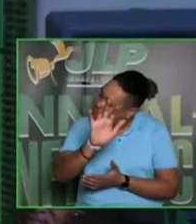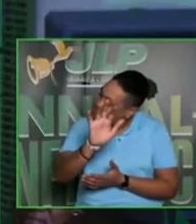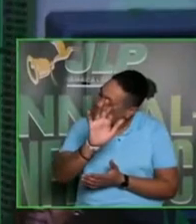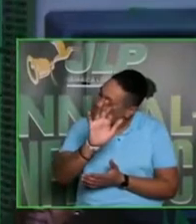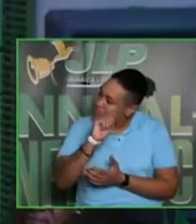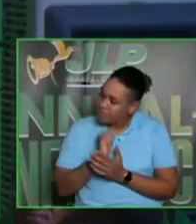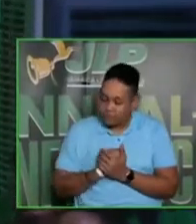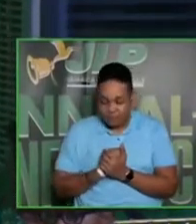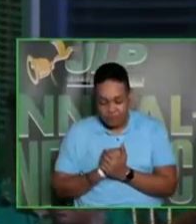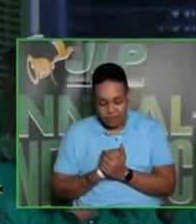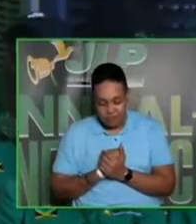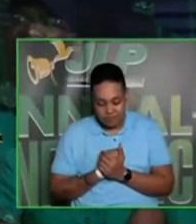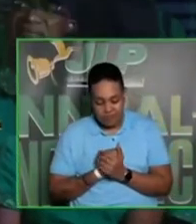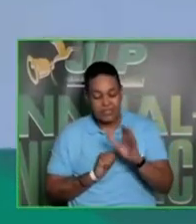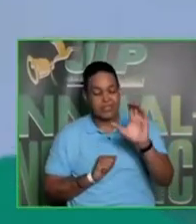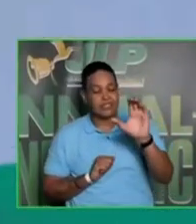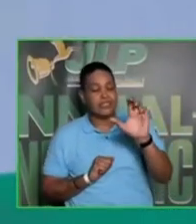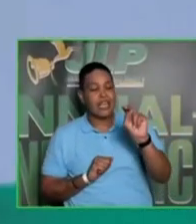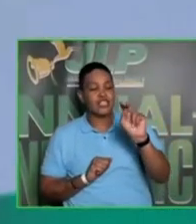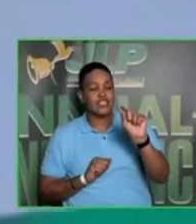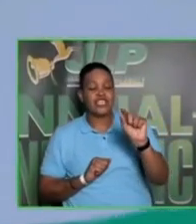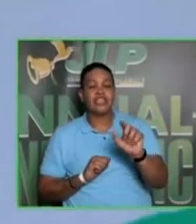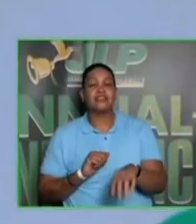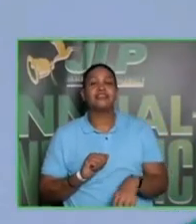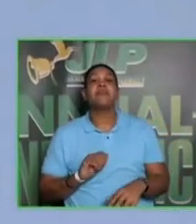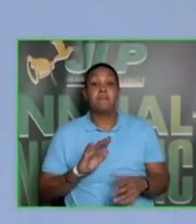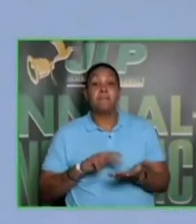CNG buses, the gas buses,